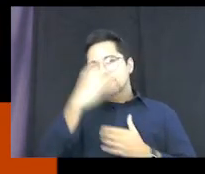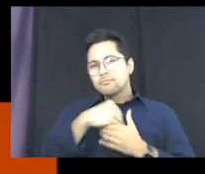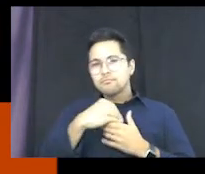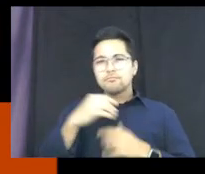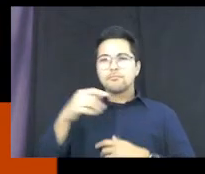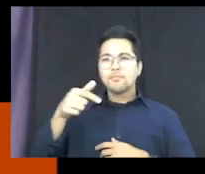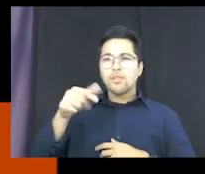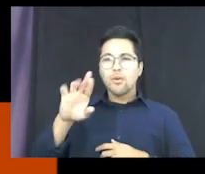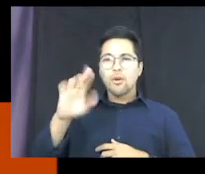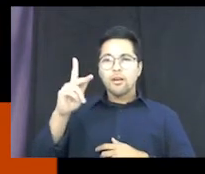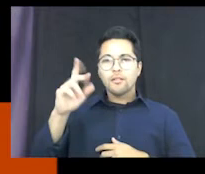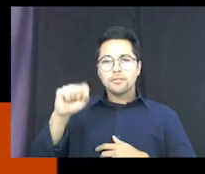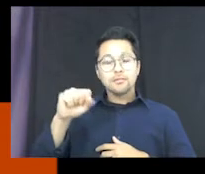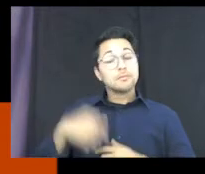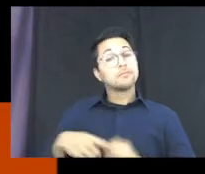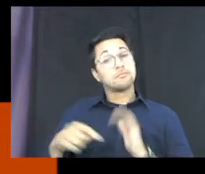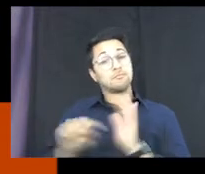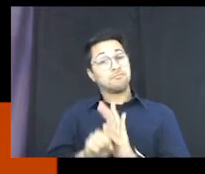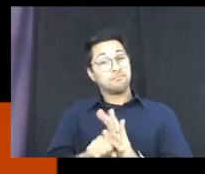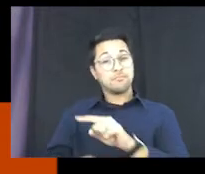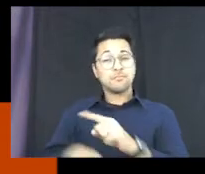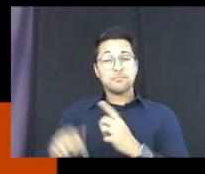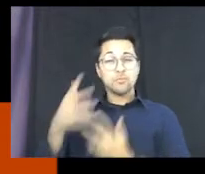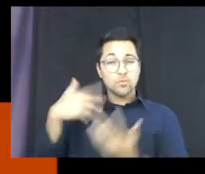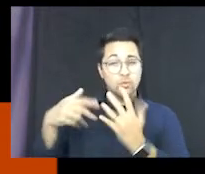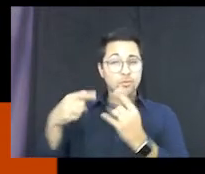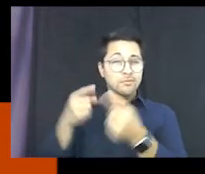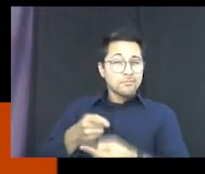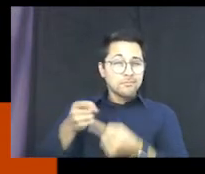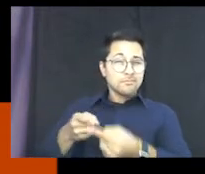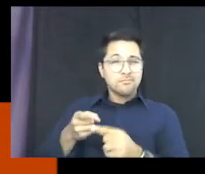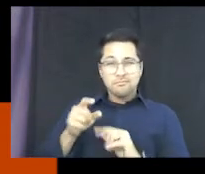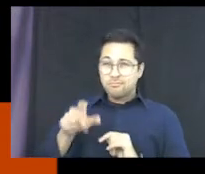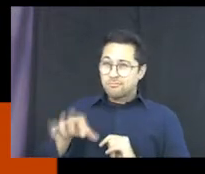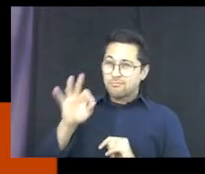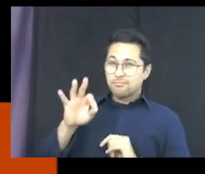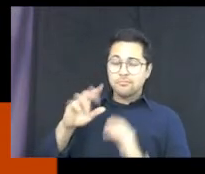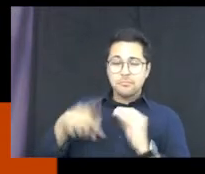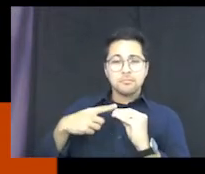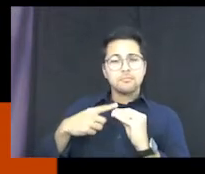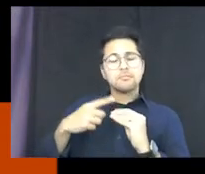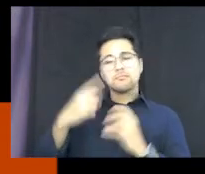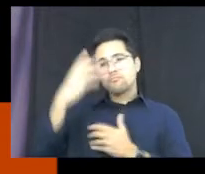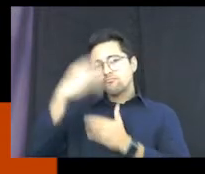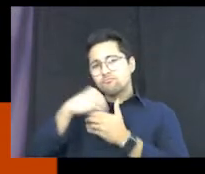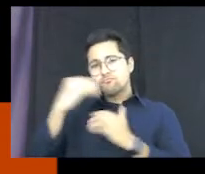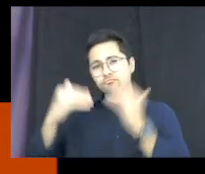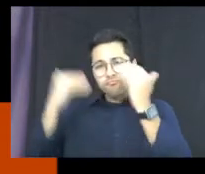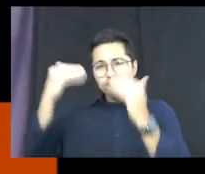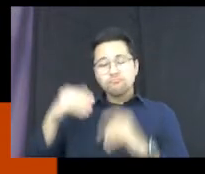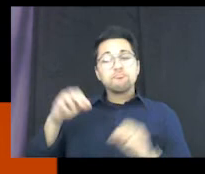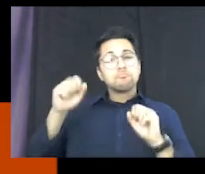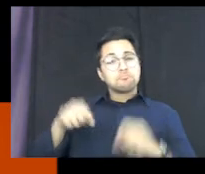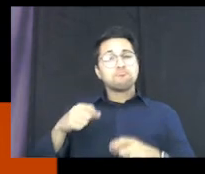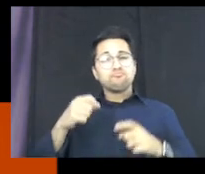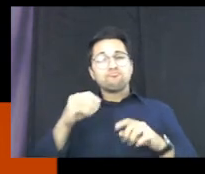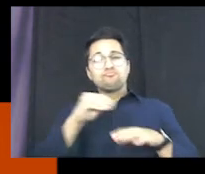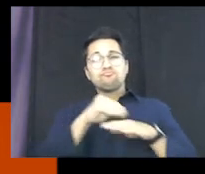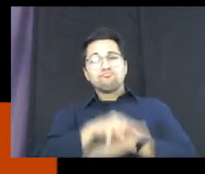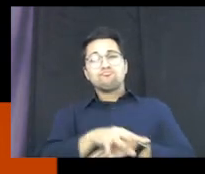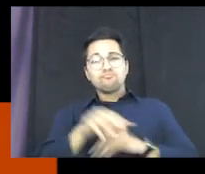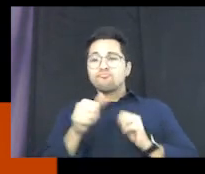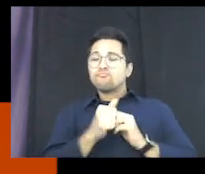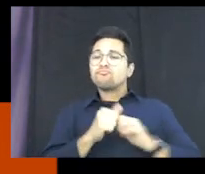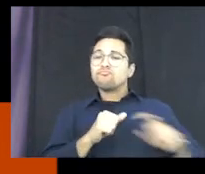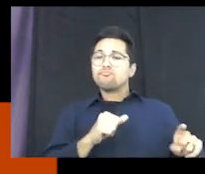quirks. Con, social struggles commonly found among autistic adults can interfere with